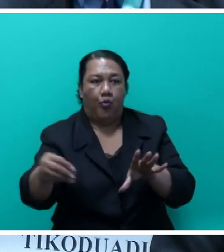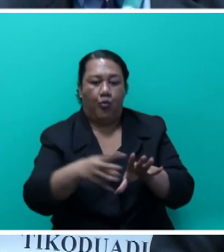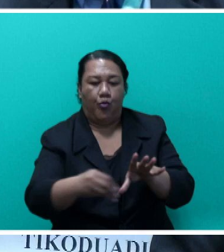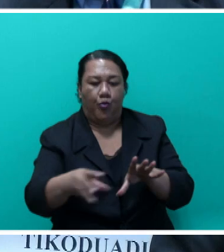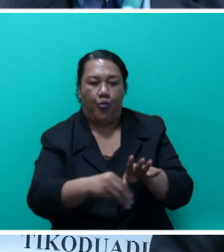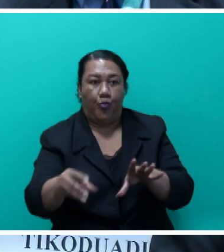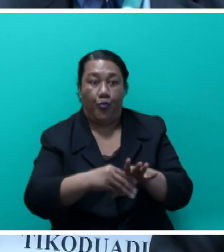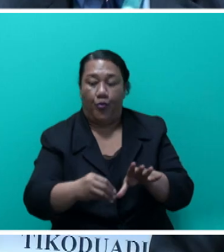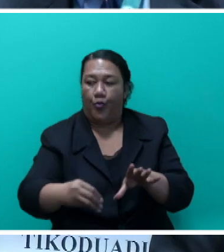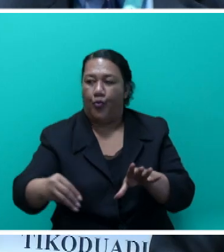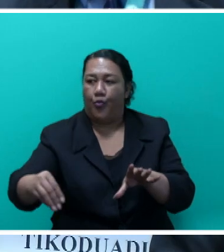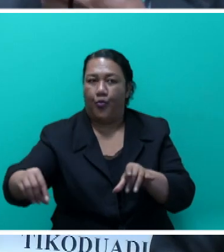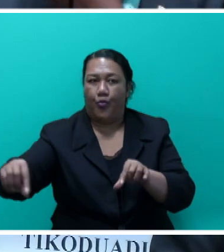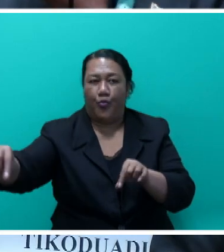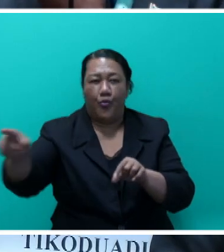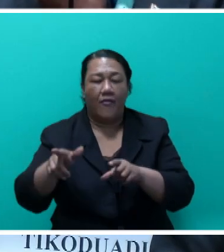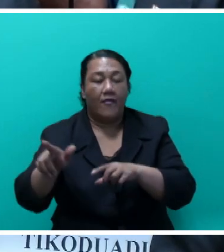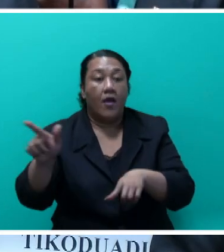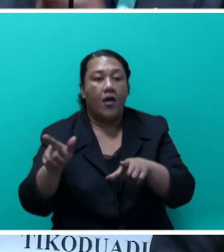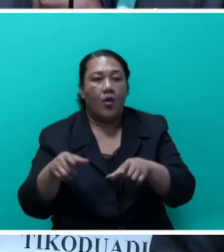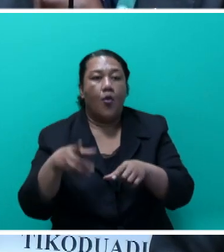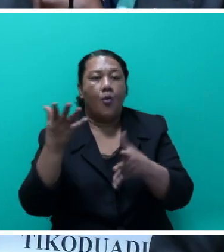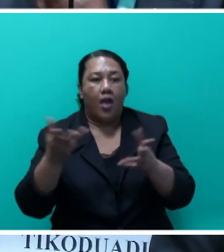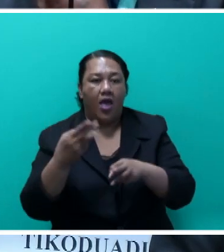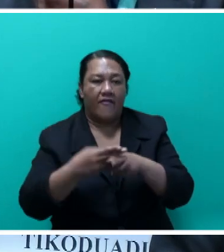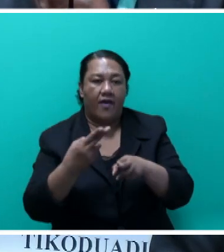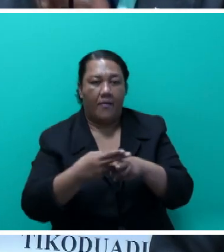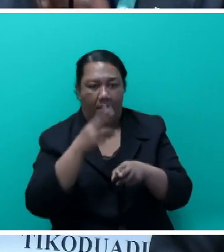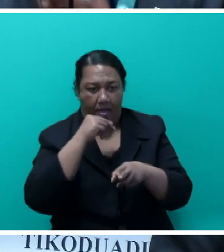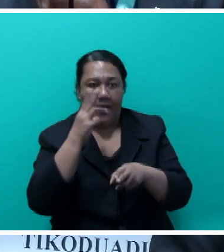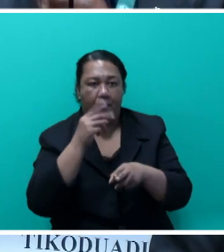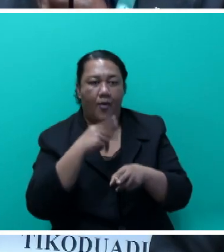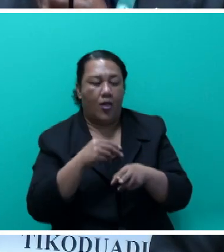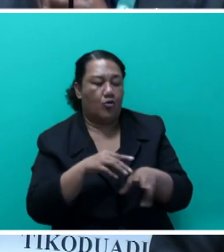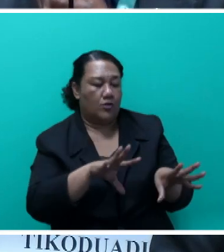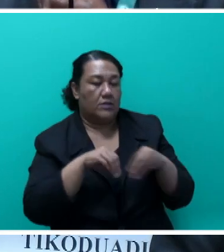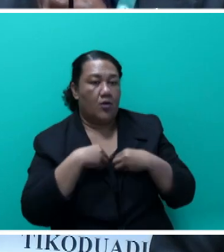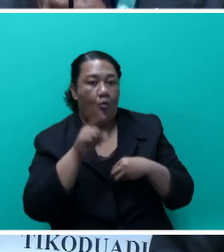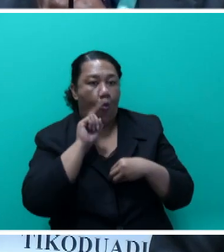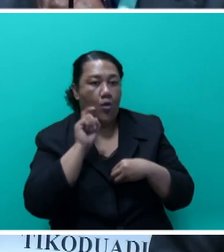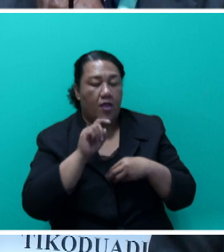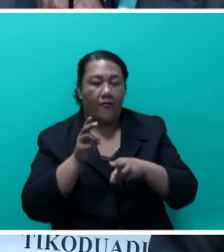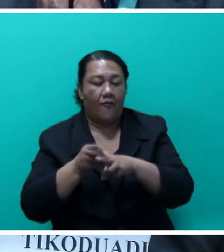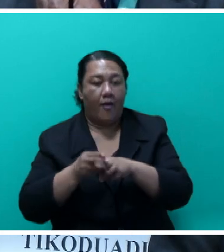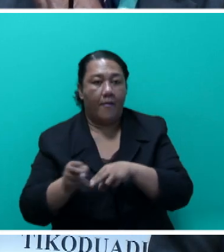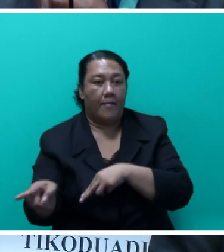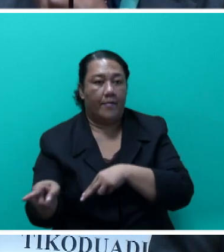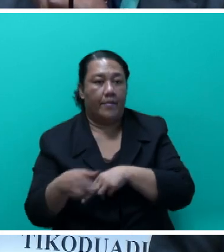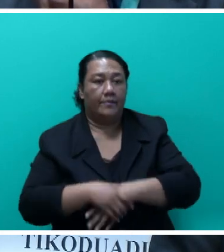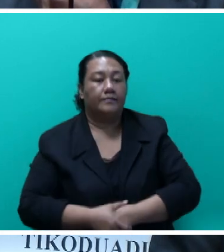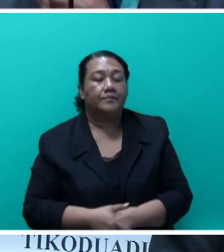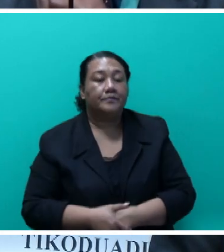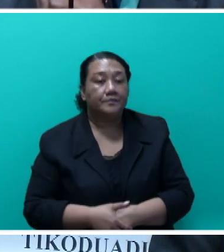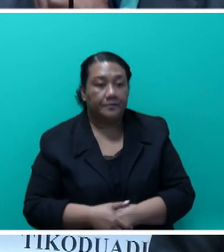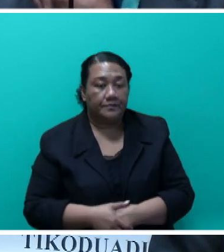which will be available on loan to farmers. The system being tested features